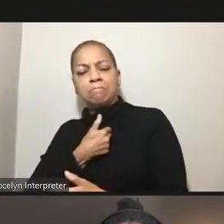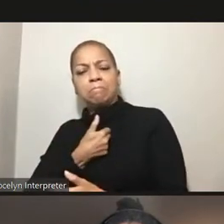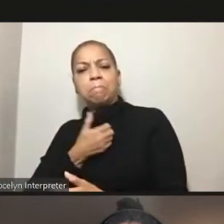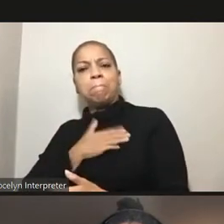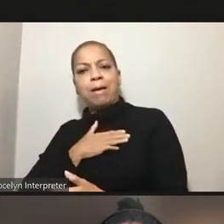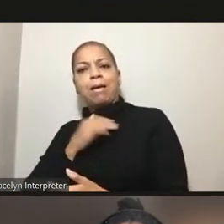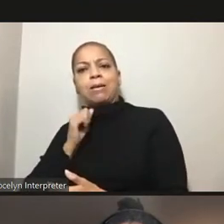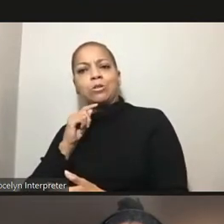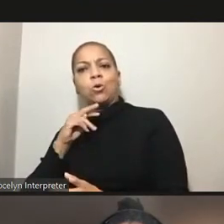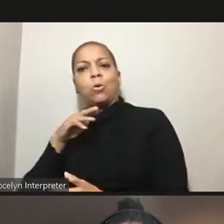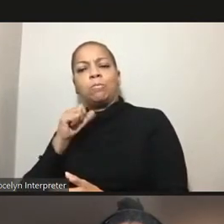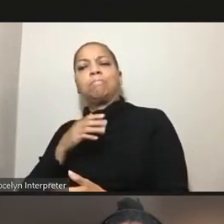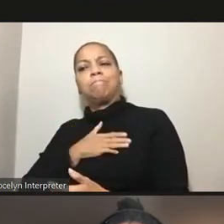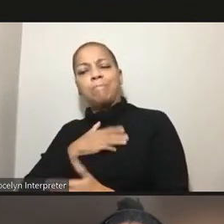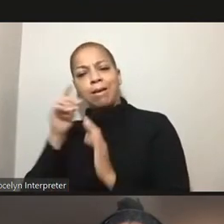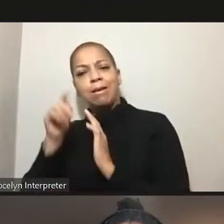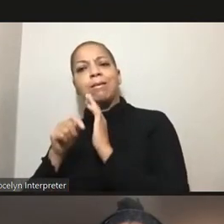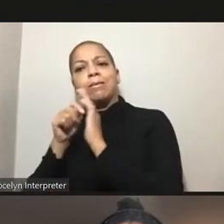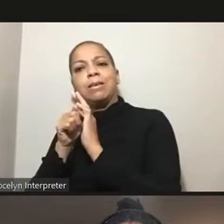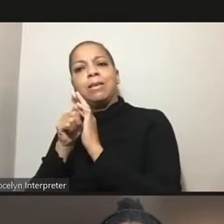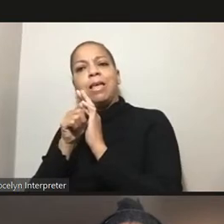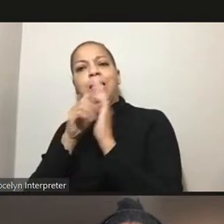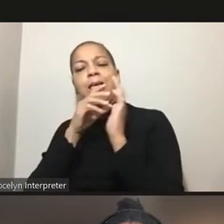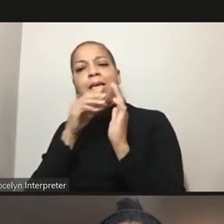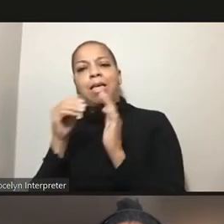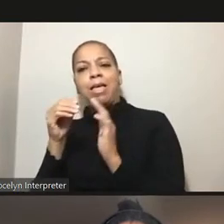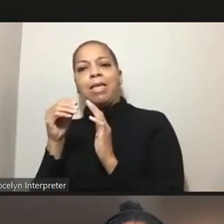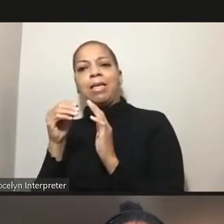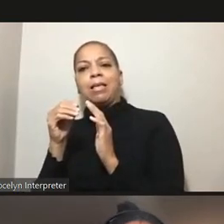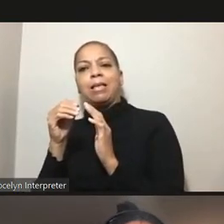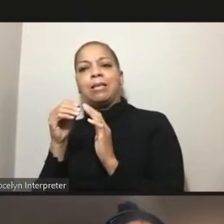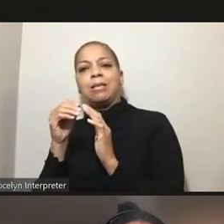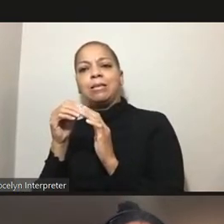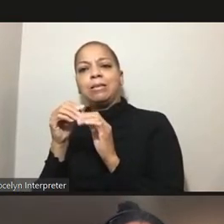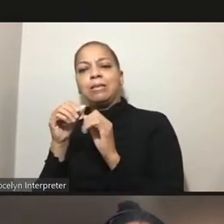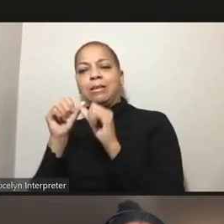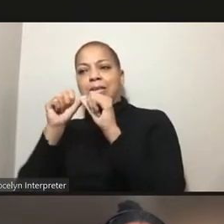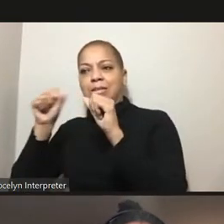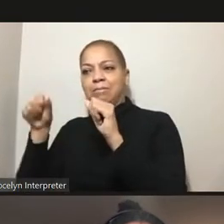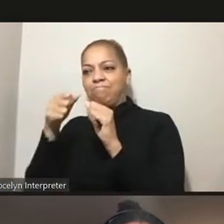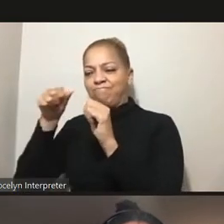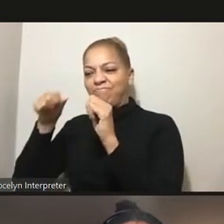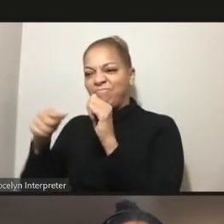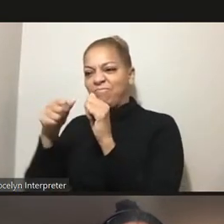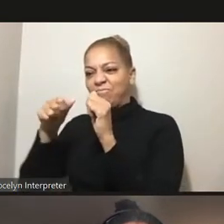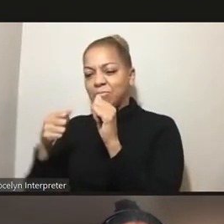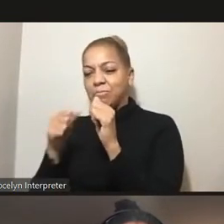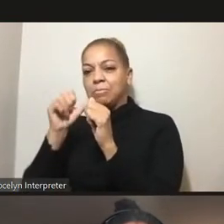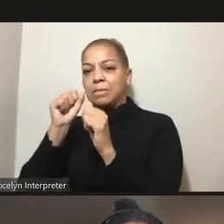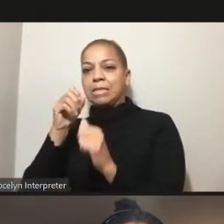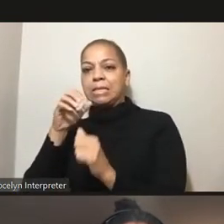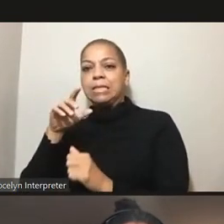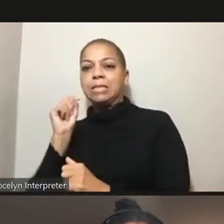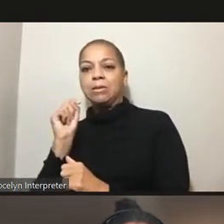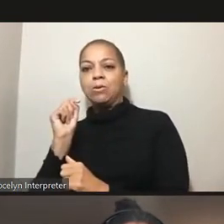my own time, and to quite literally sculpt an image out of a tool and a blank fucking piece of